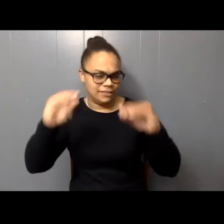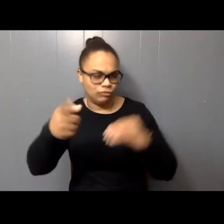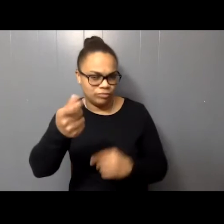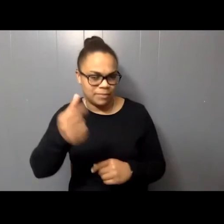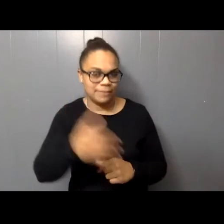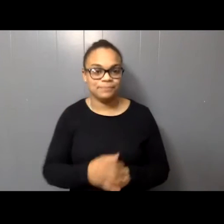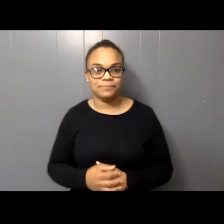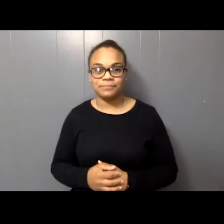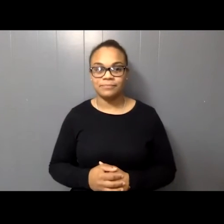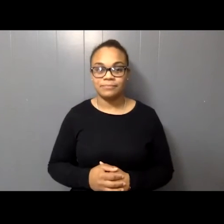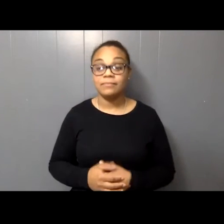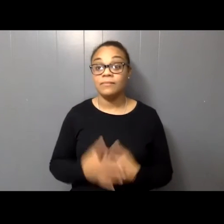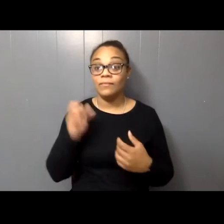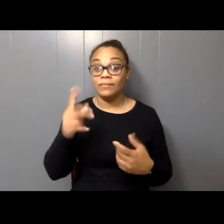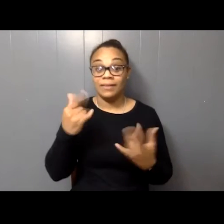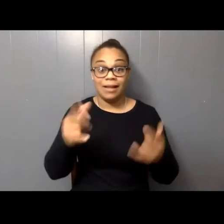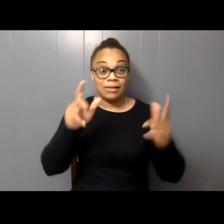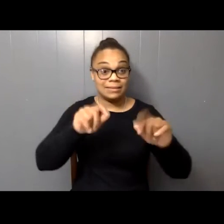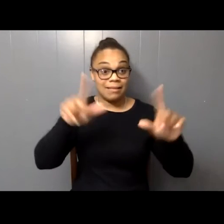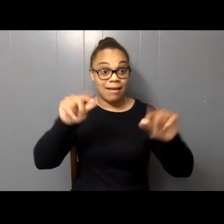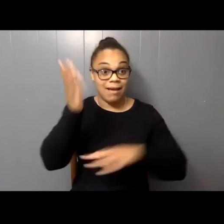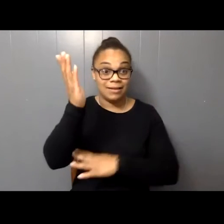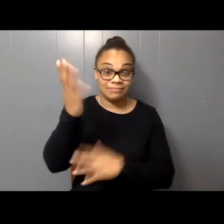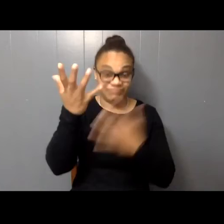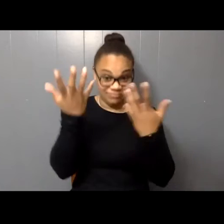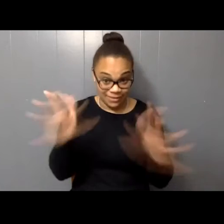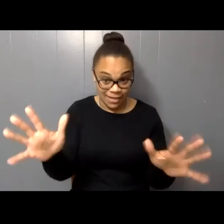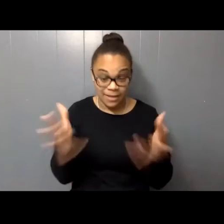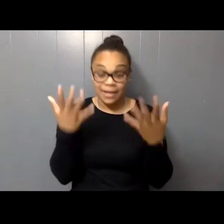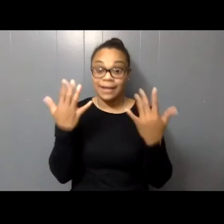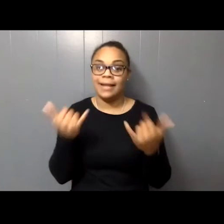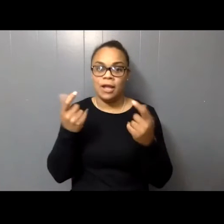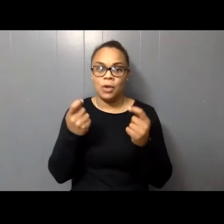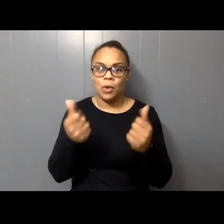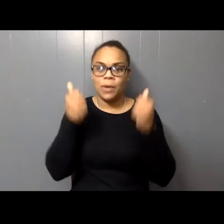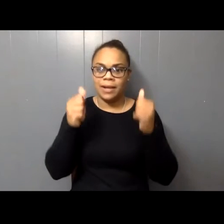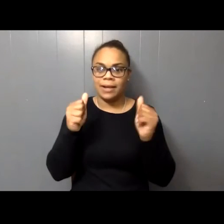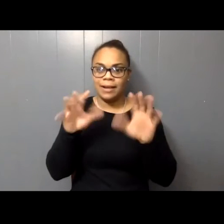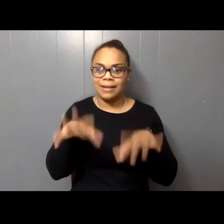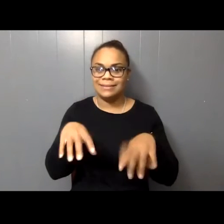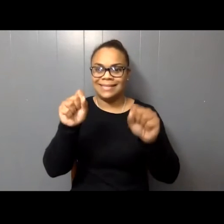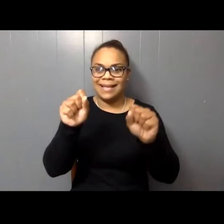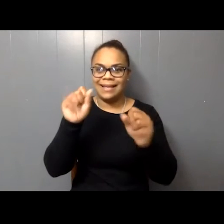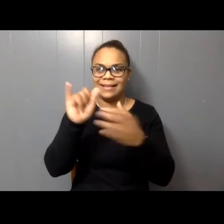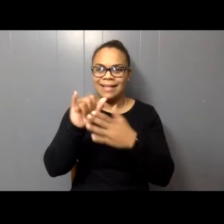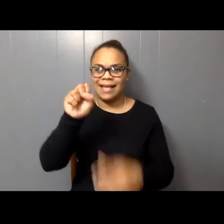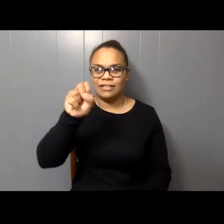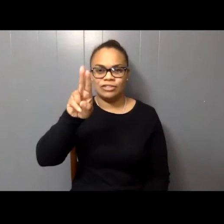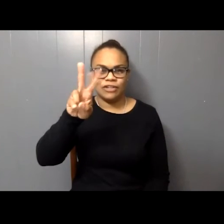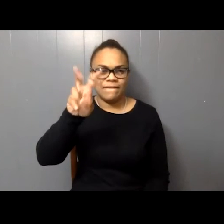now that that is done, I want you guys to quickly take the after presentation survey.